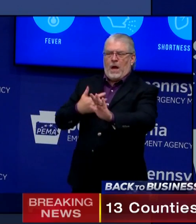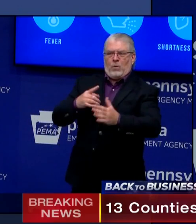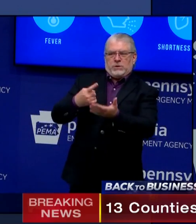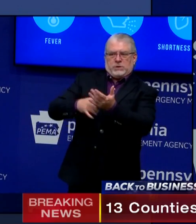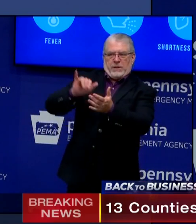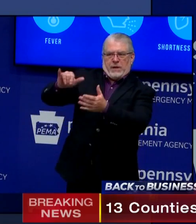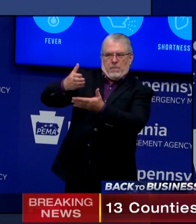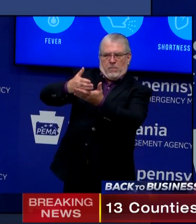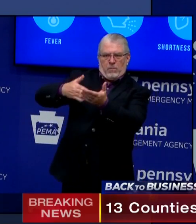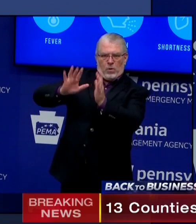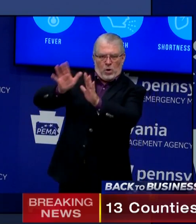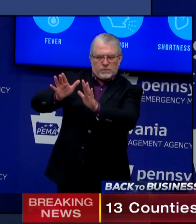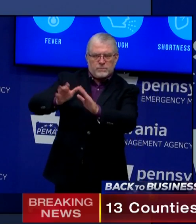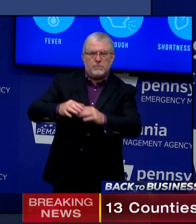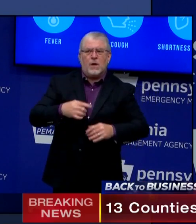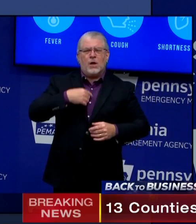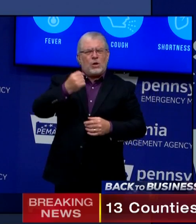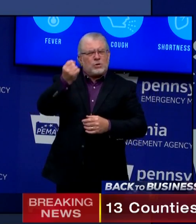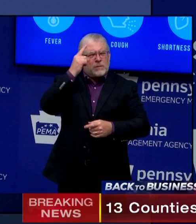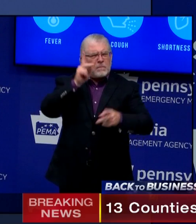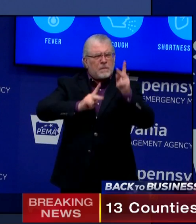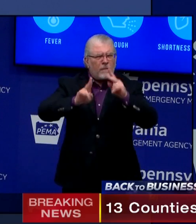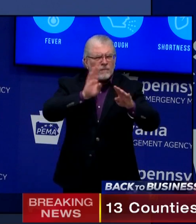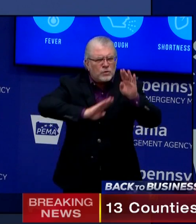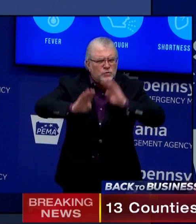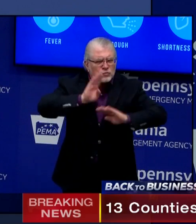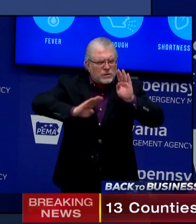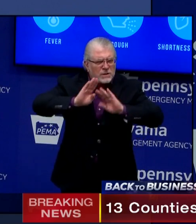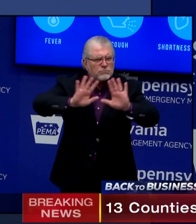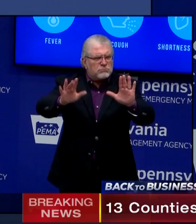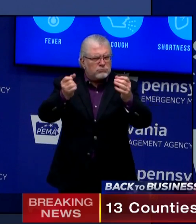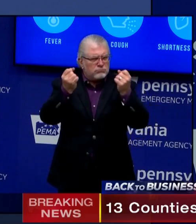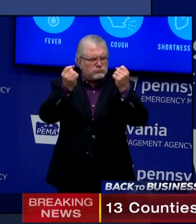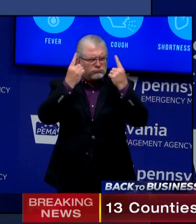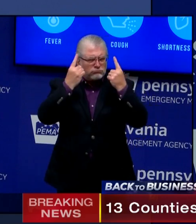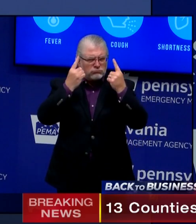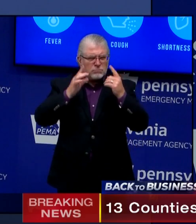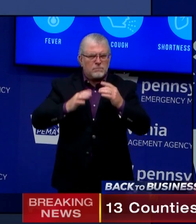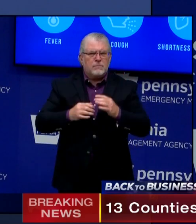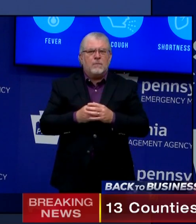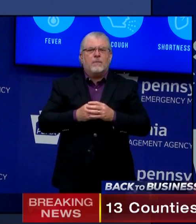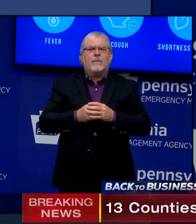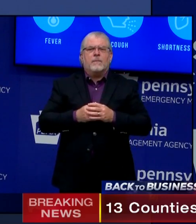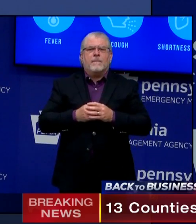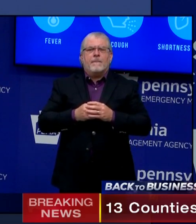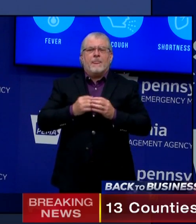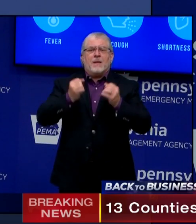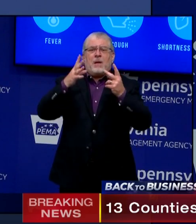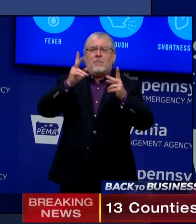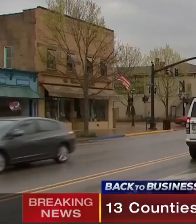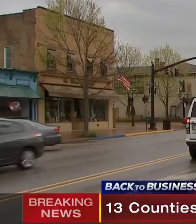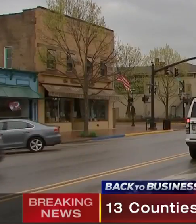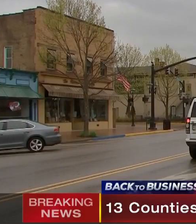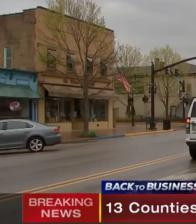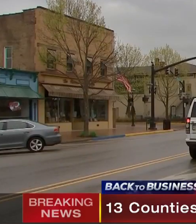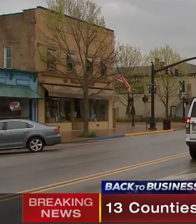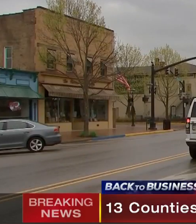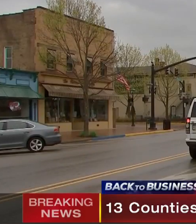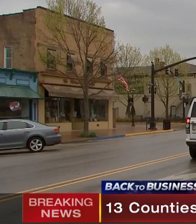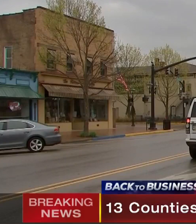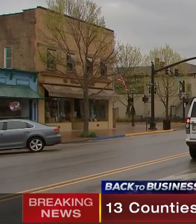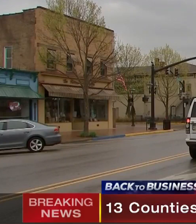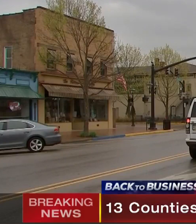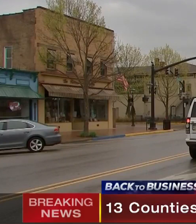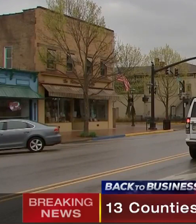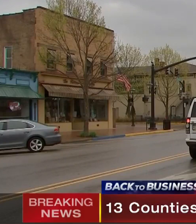virus is a frustrating virus. It's sneaky, and it's deadly, and it's very contagious. Beaver County was